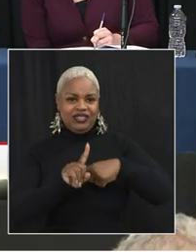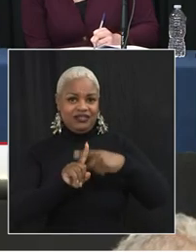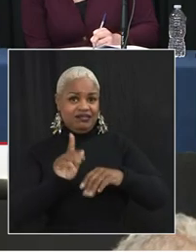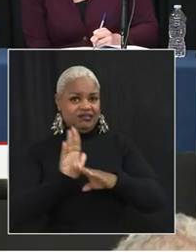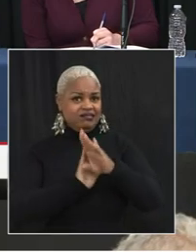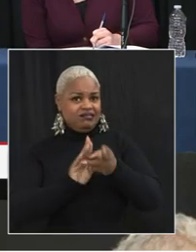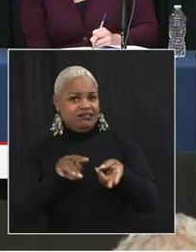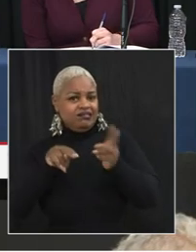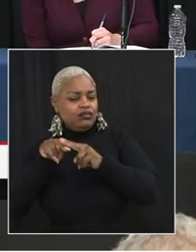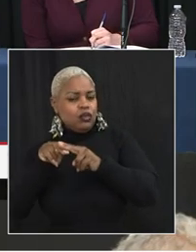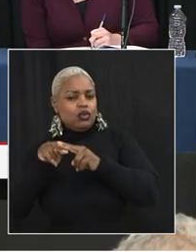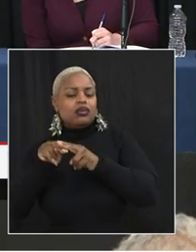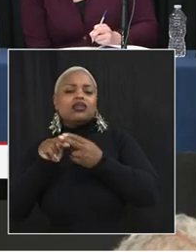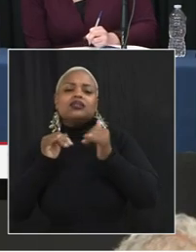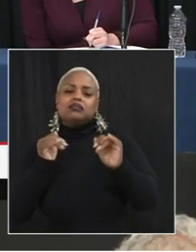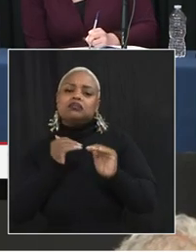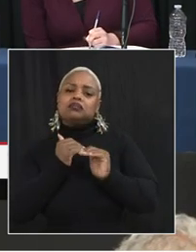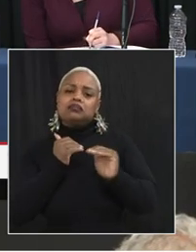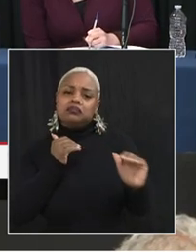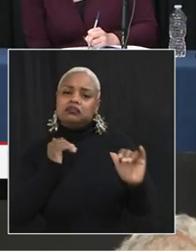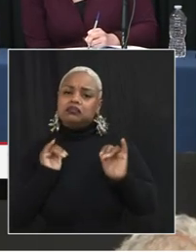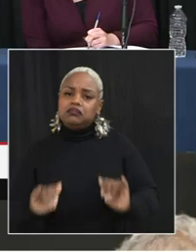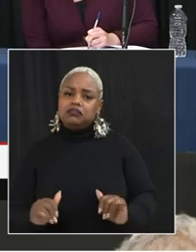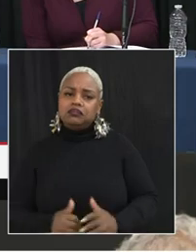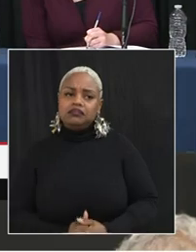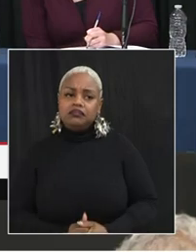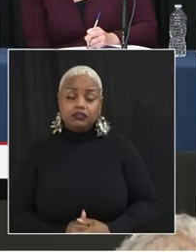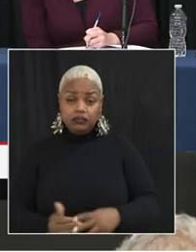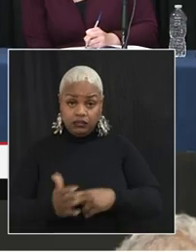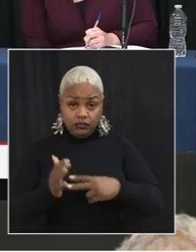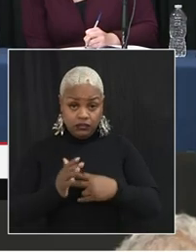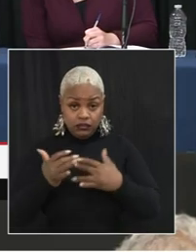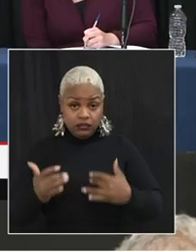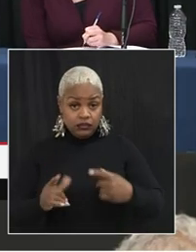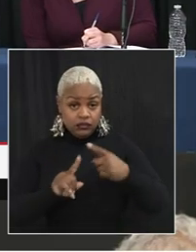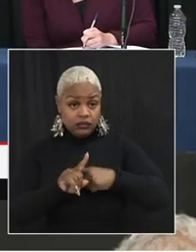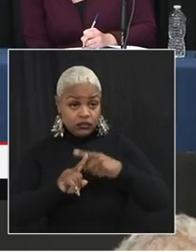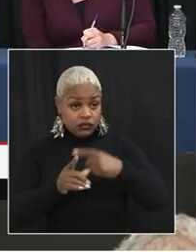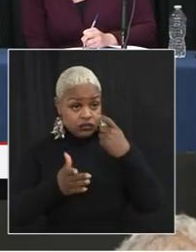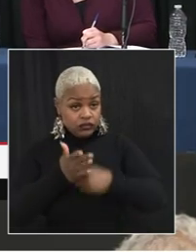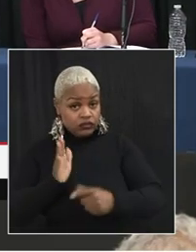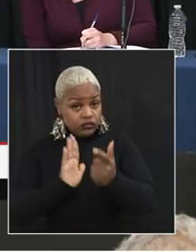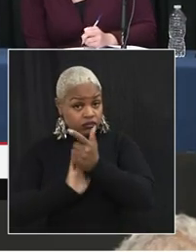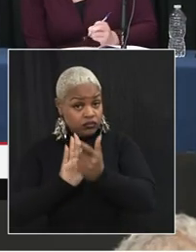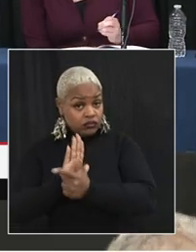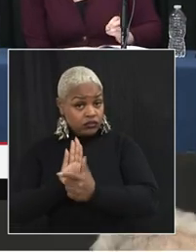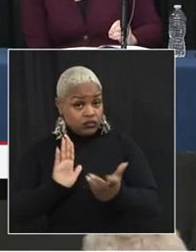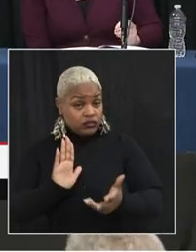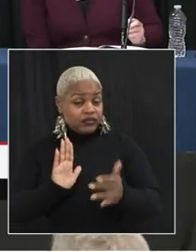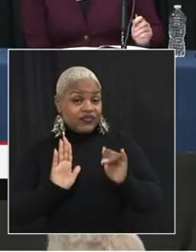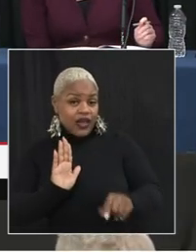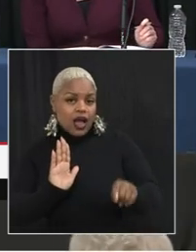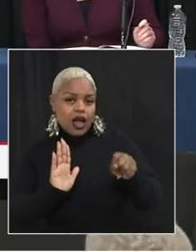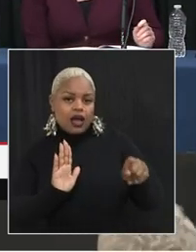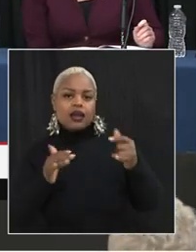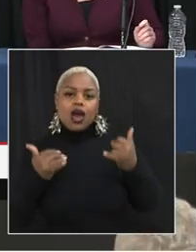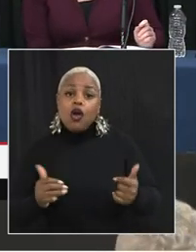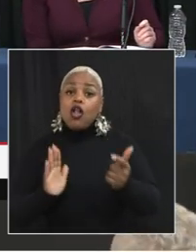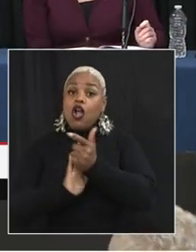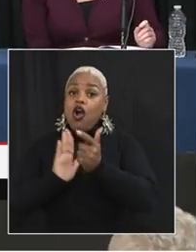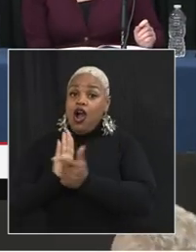from the start, the cost of renting by law is allowed for the